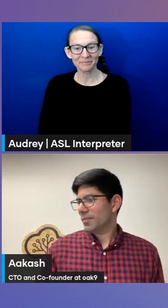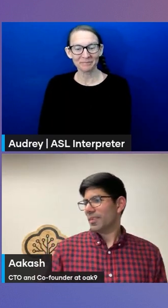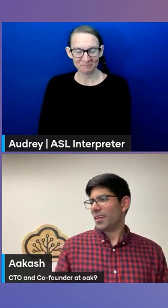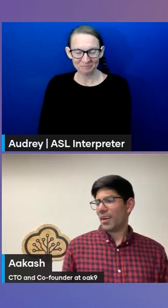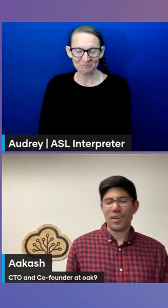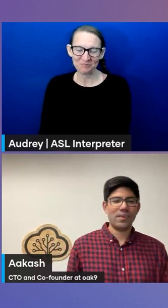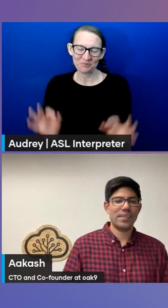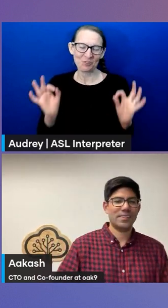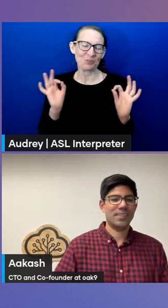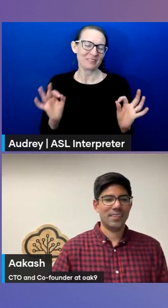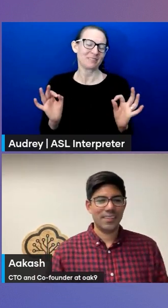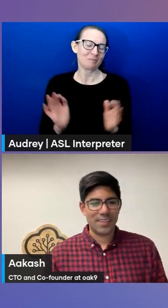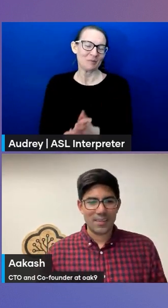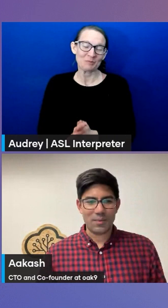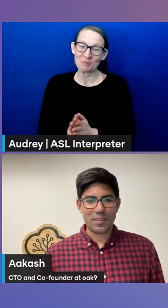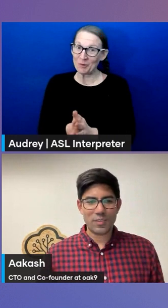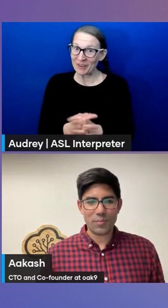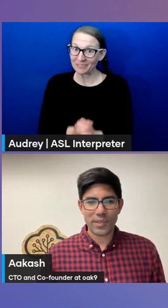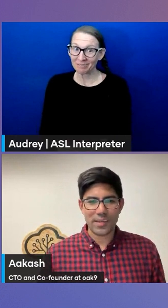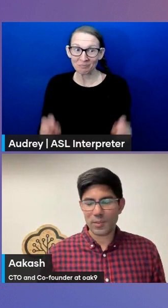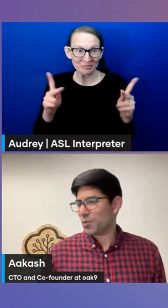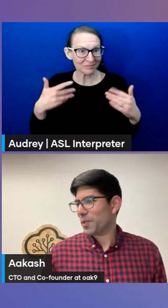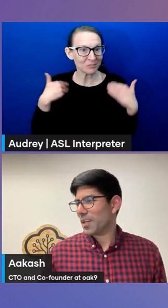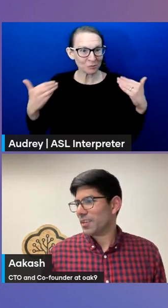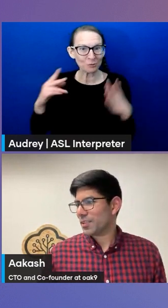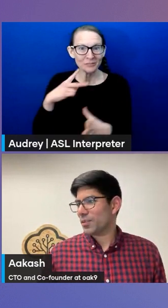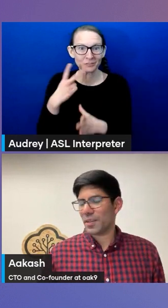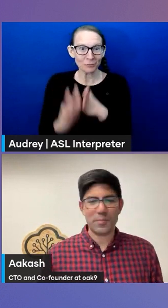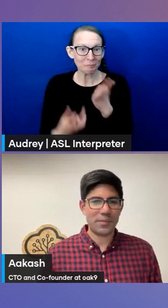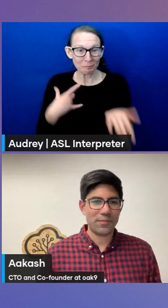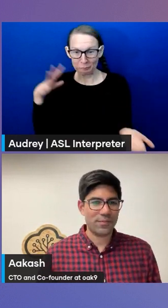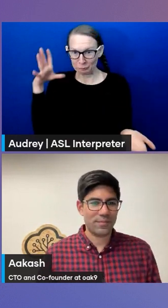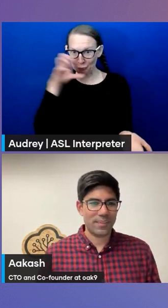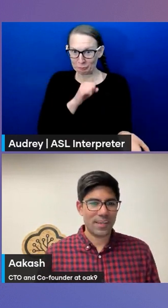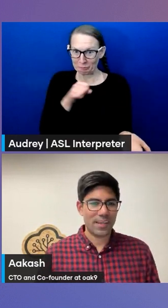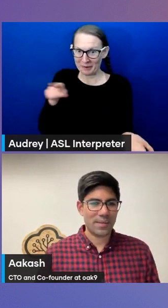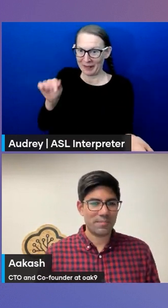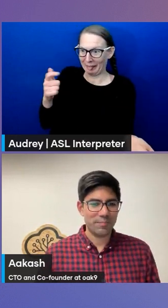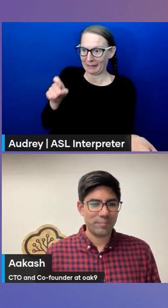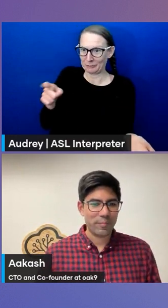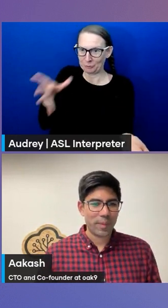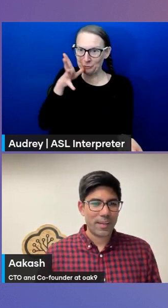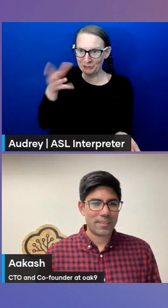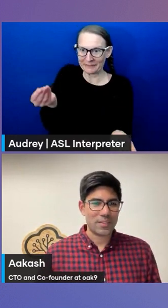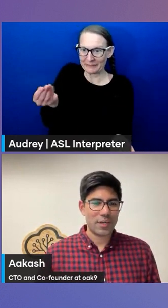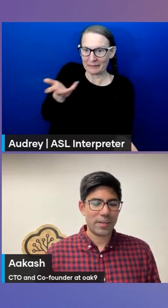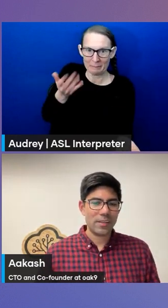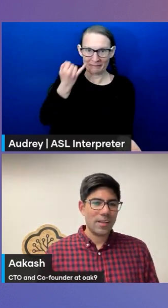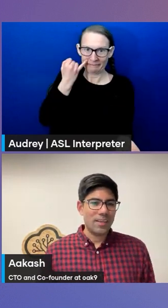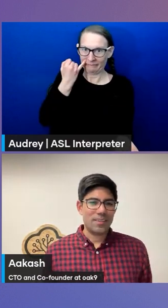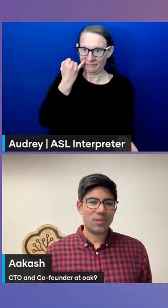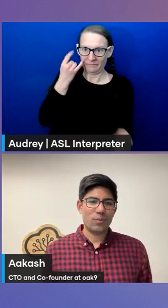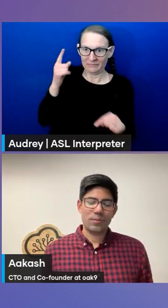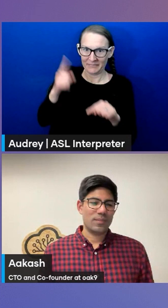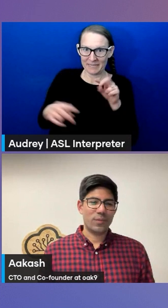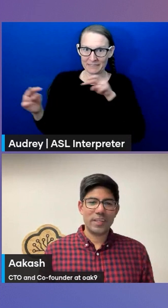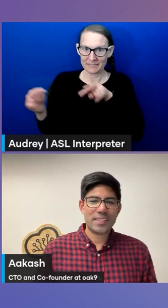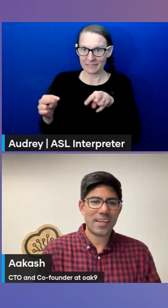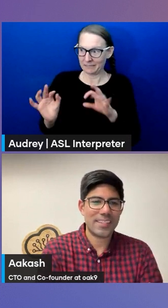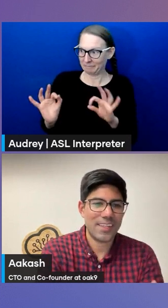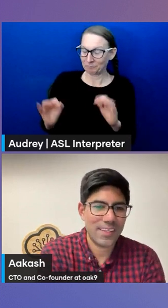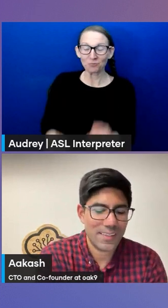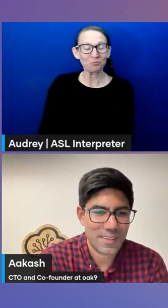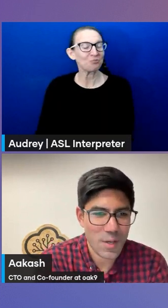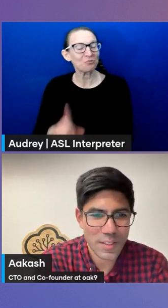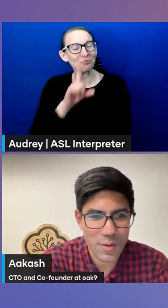Awesome. All right. Well, let's jump in. I'm assuming, Alex, you'll tell me if it's not sharing. So really